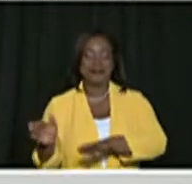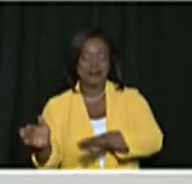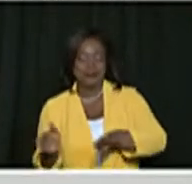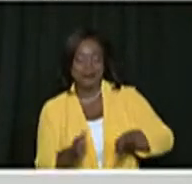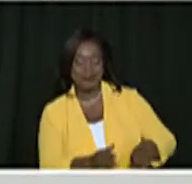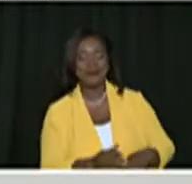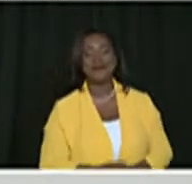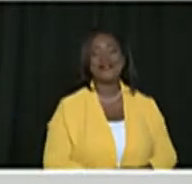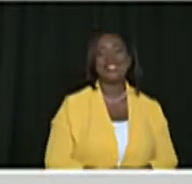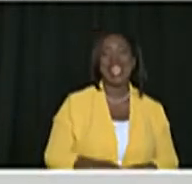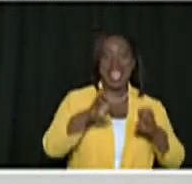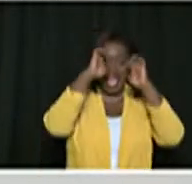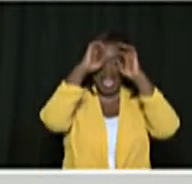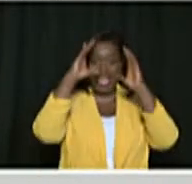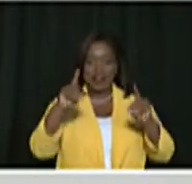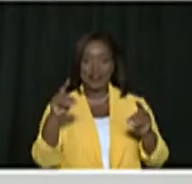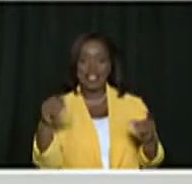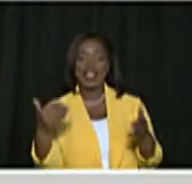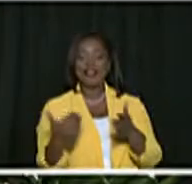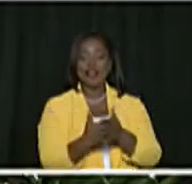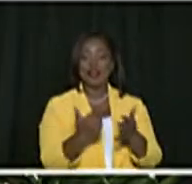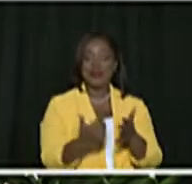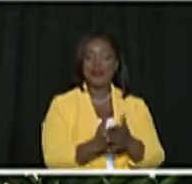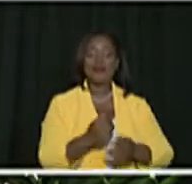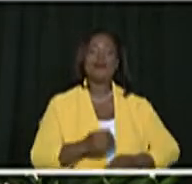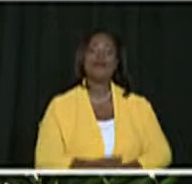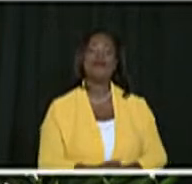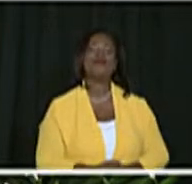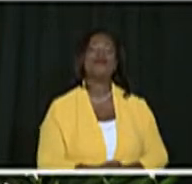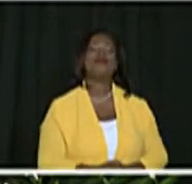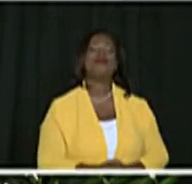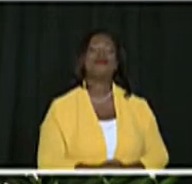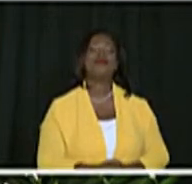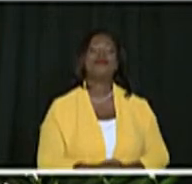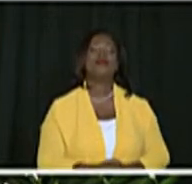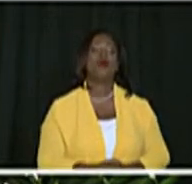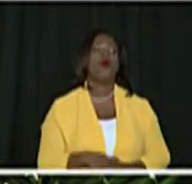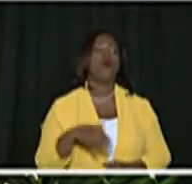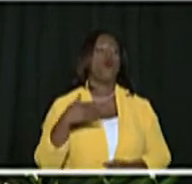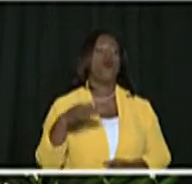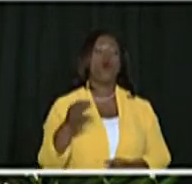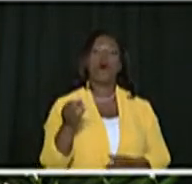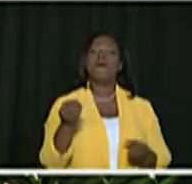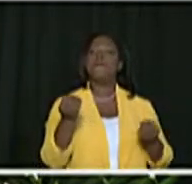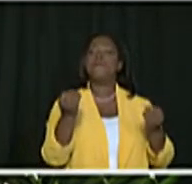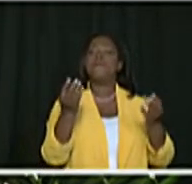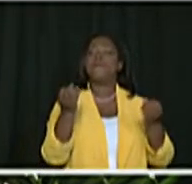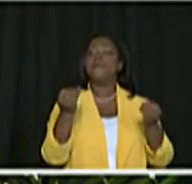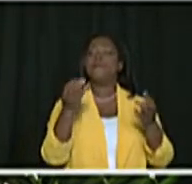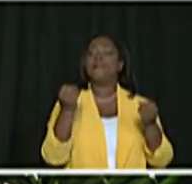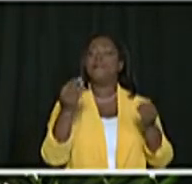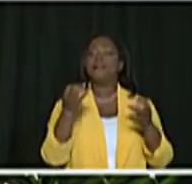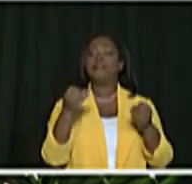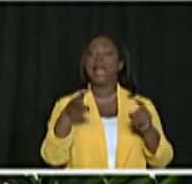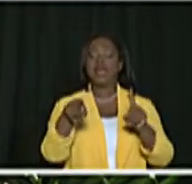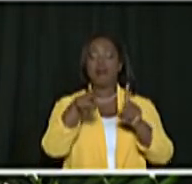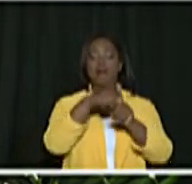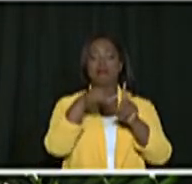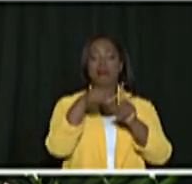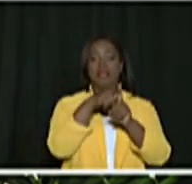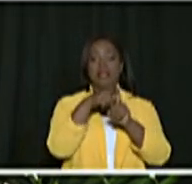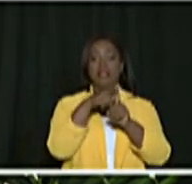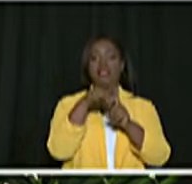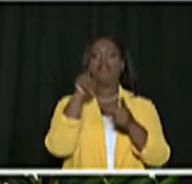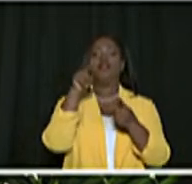normal. There have been many silver linings to COVID-19. And one such silver lining is that it